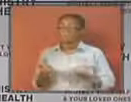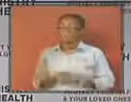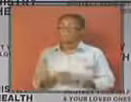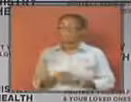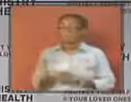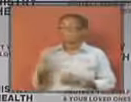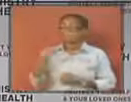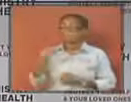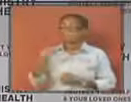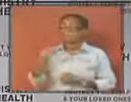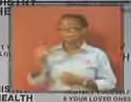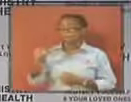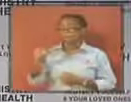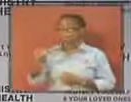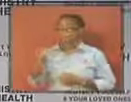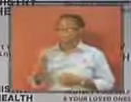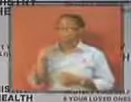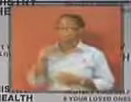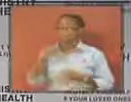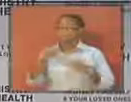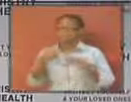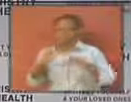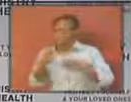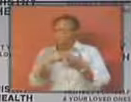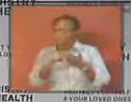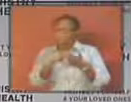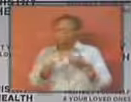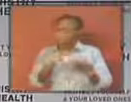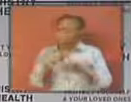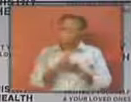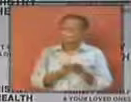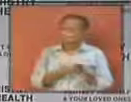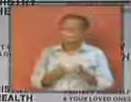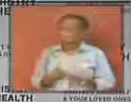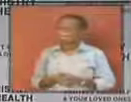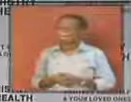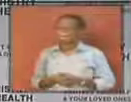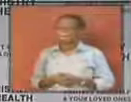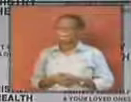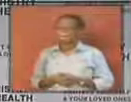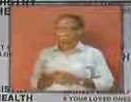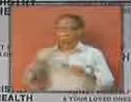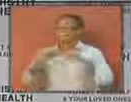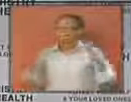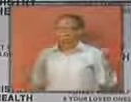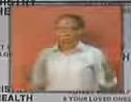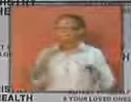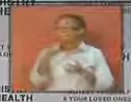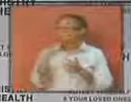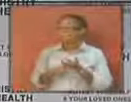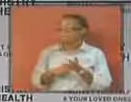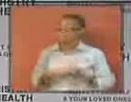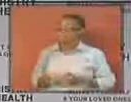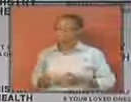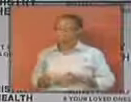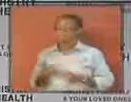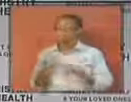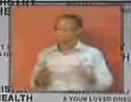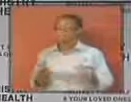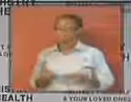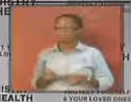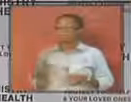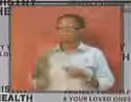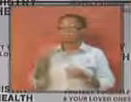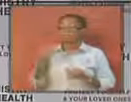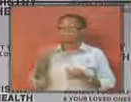the two main issues addressed in the article is, one, private sector involvement in vaccination programs. And as you would have seen, the Ministry of Health would have sent